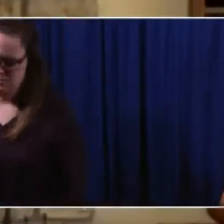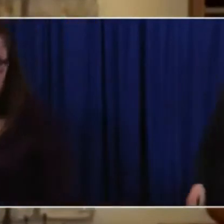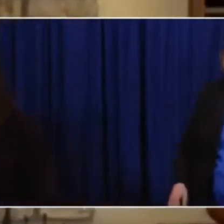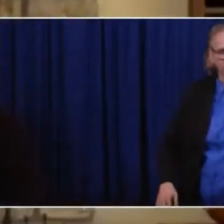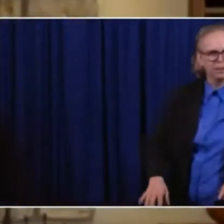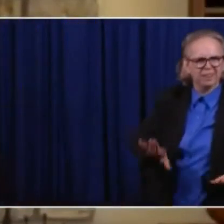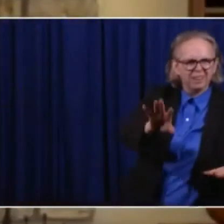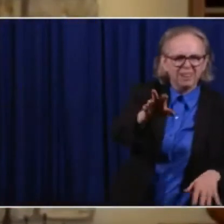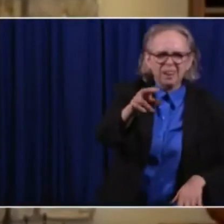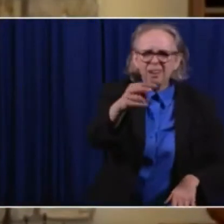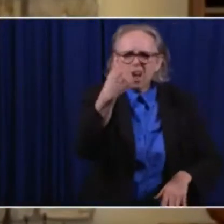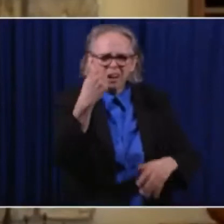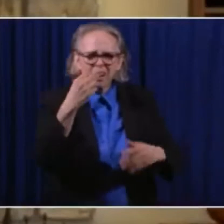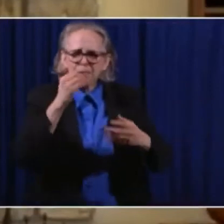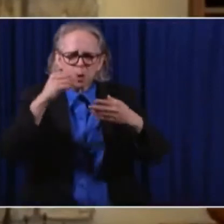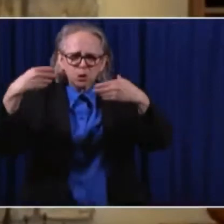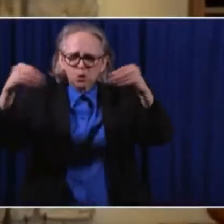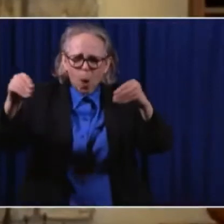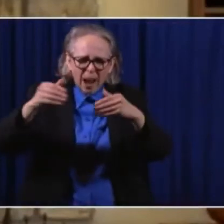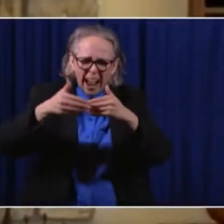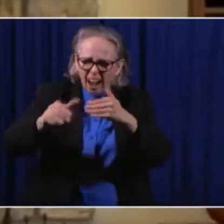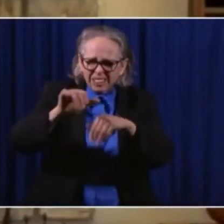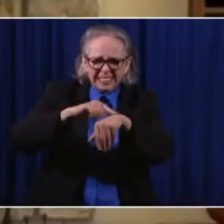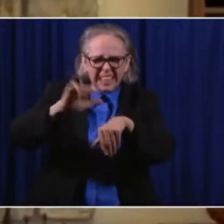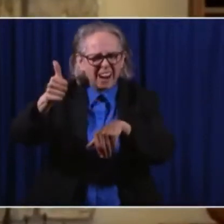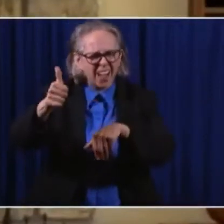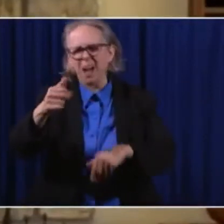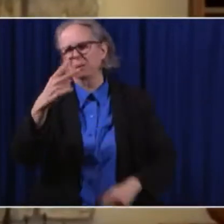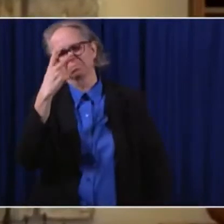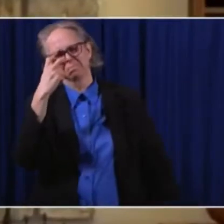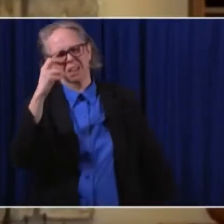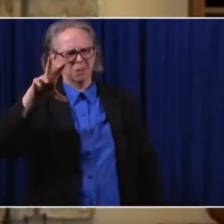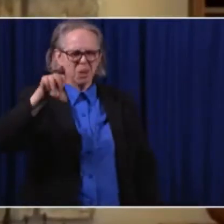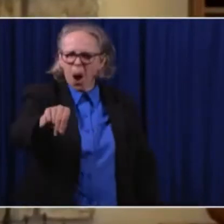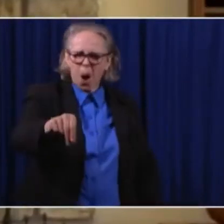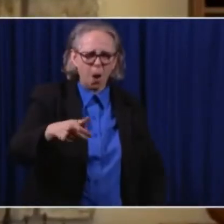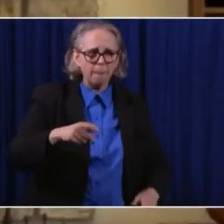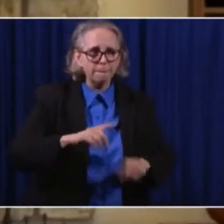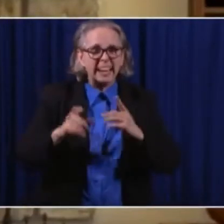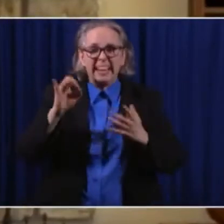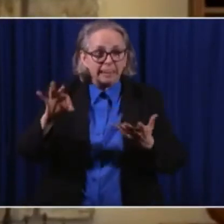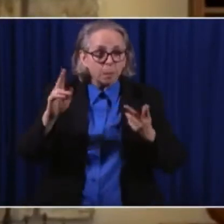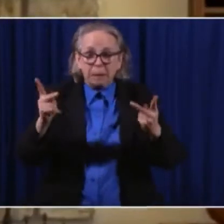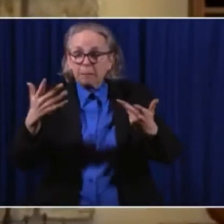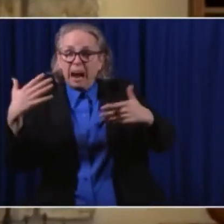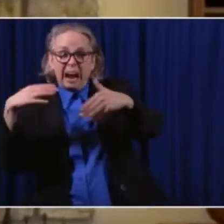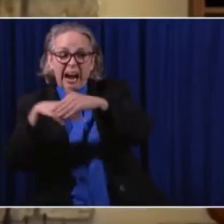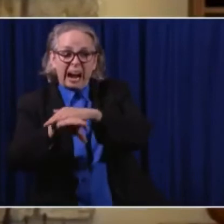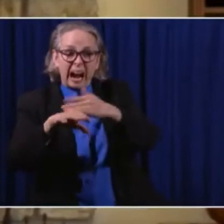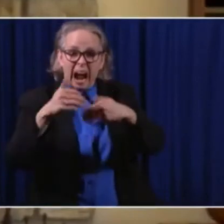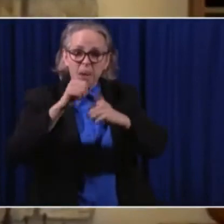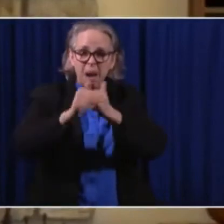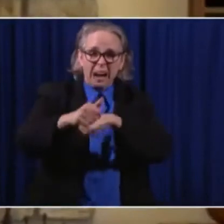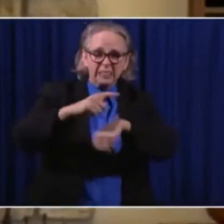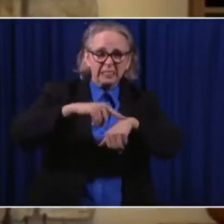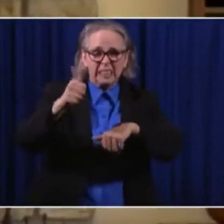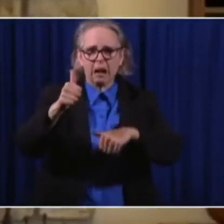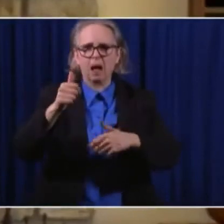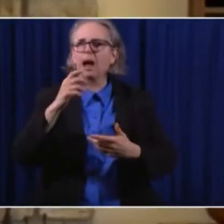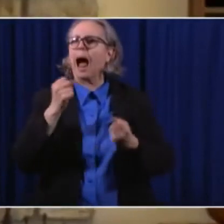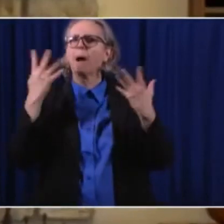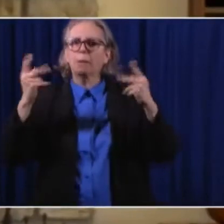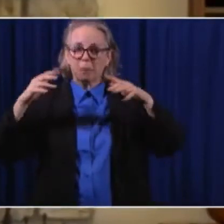10 o'clock, but if people are going in there, it's probably not a high risk. There's probably not that many people in there. So we're not going to say you can't get groceries,